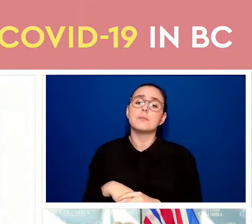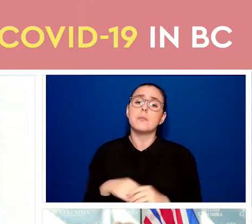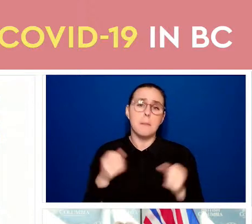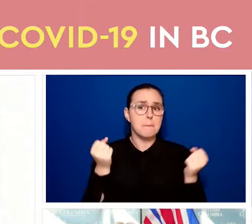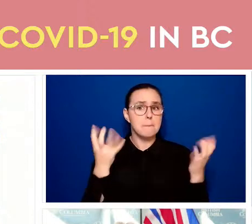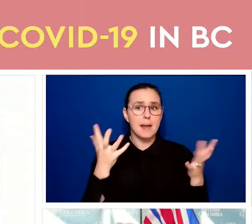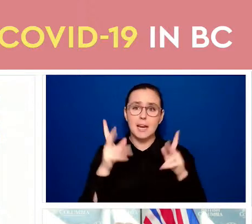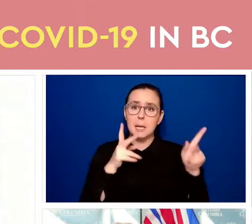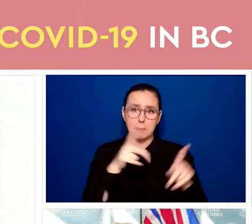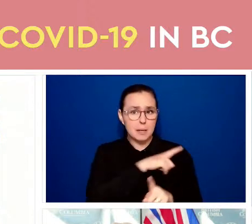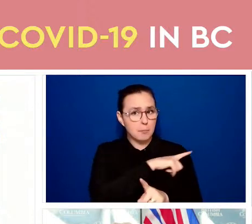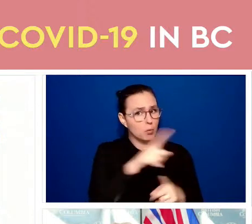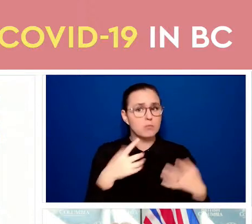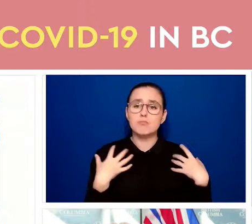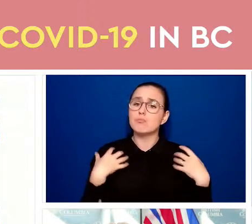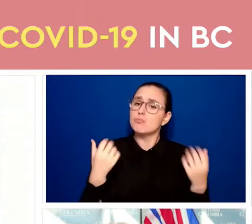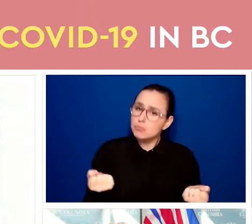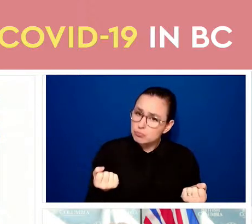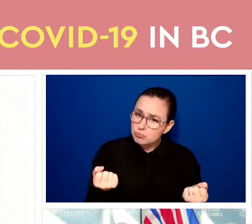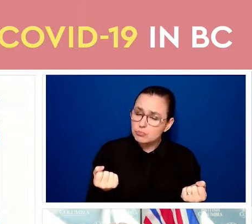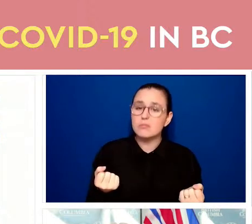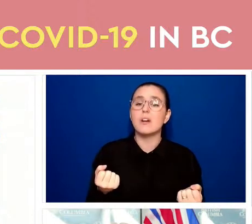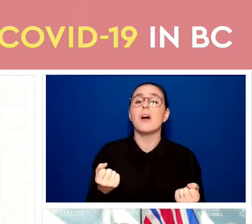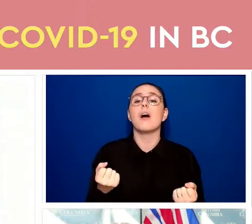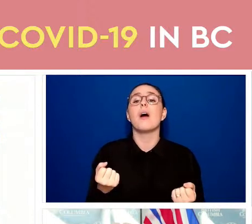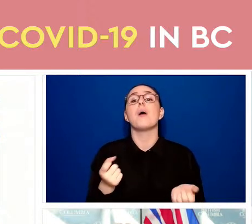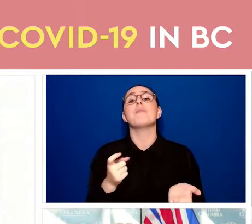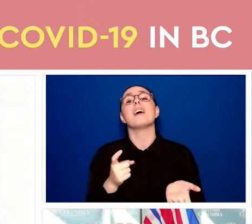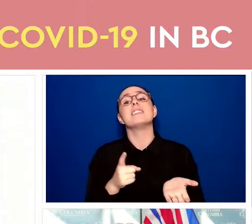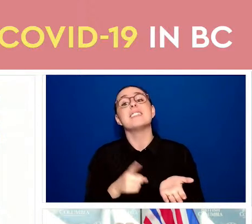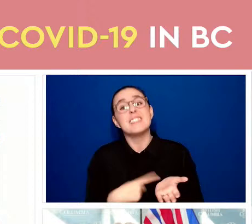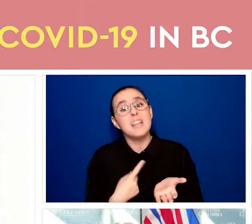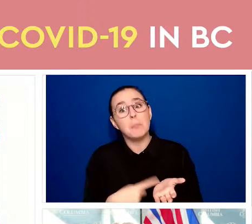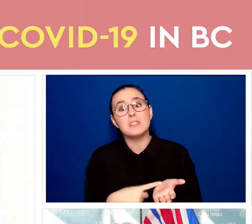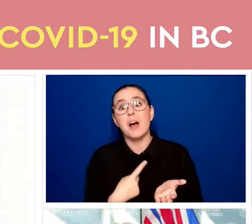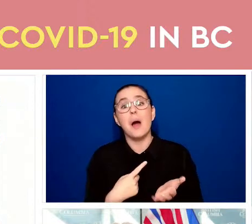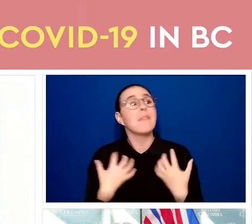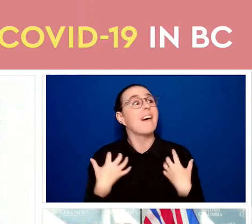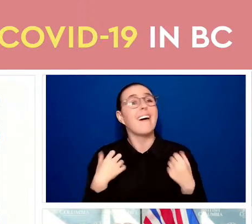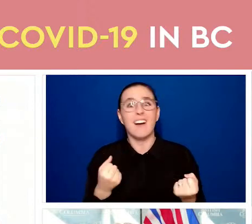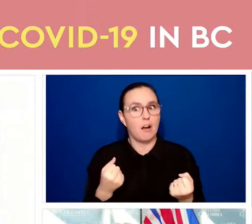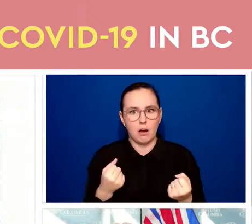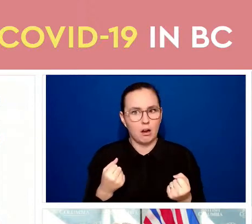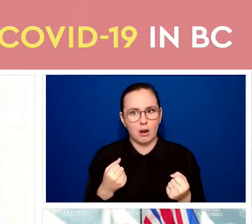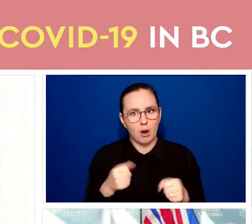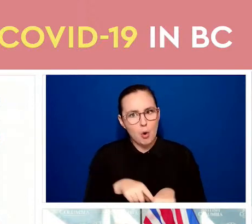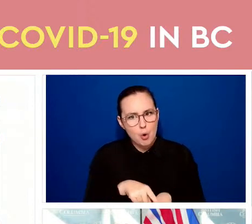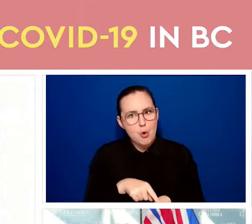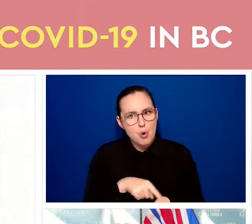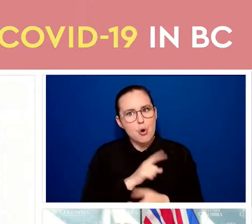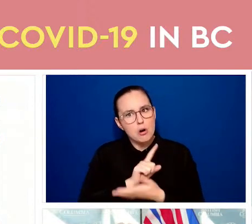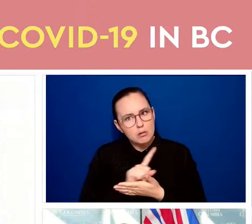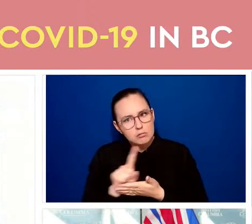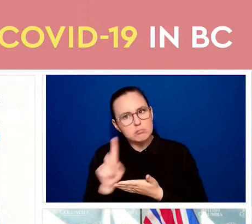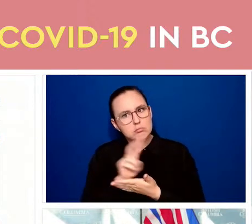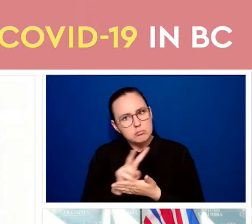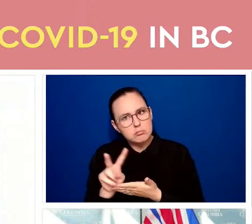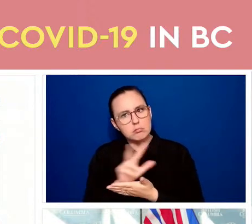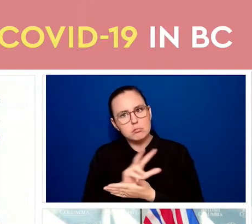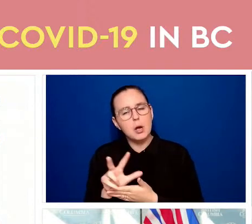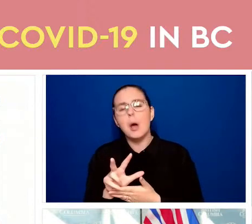and it takes for some many weeks or months longer. But they're no longer an active case in our